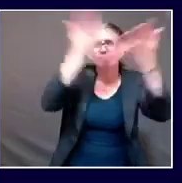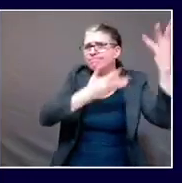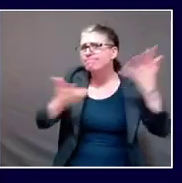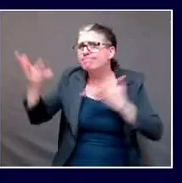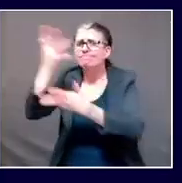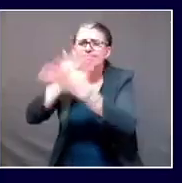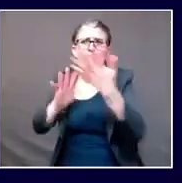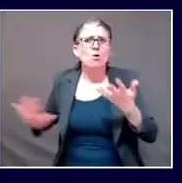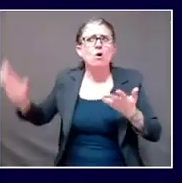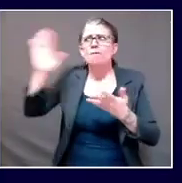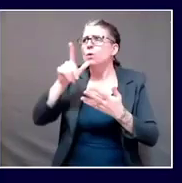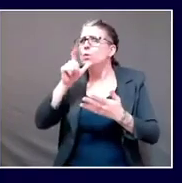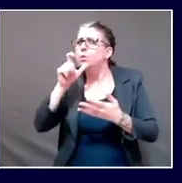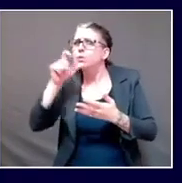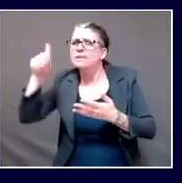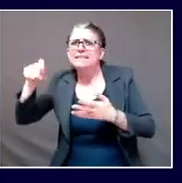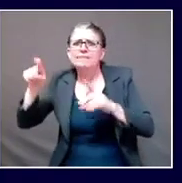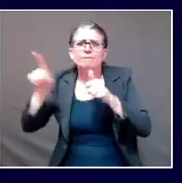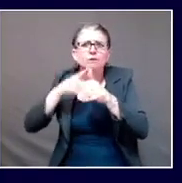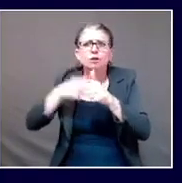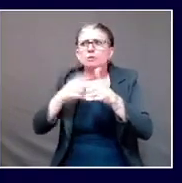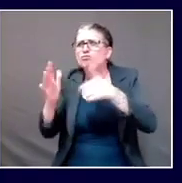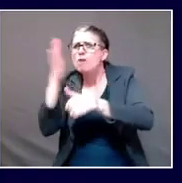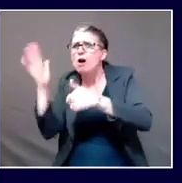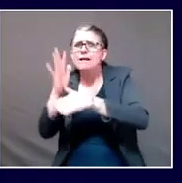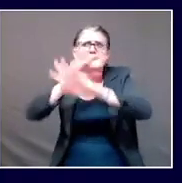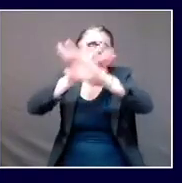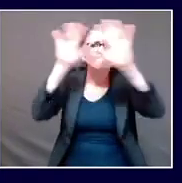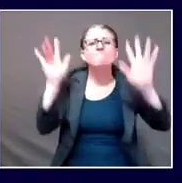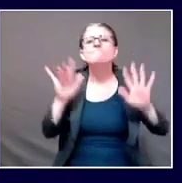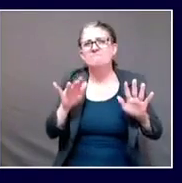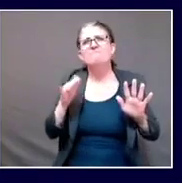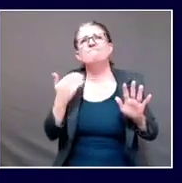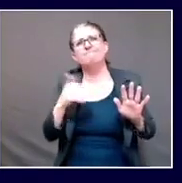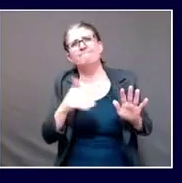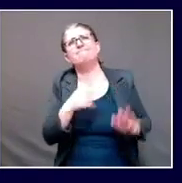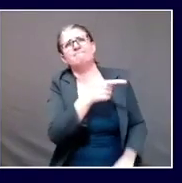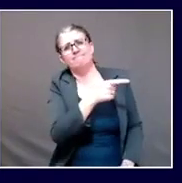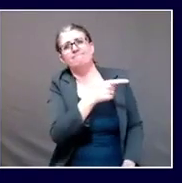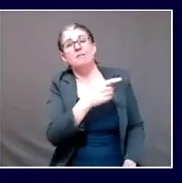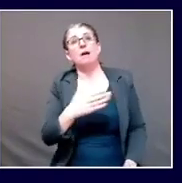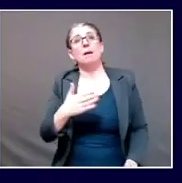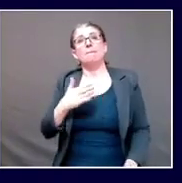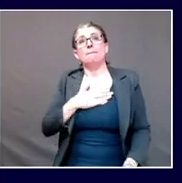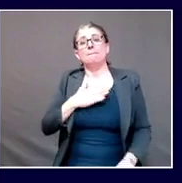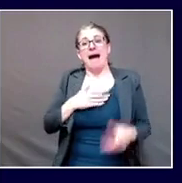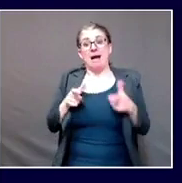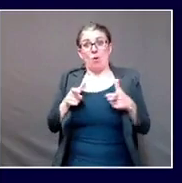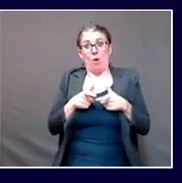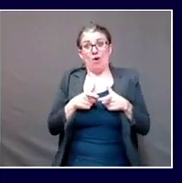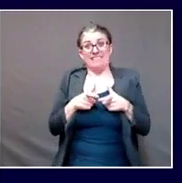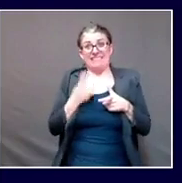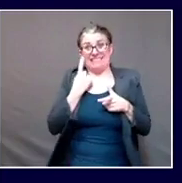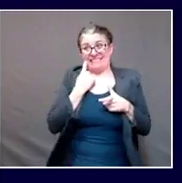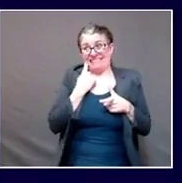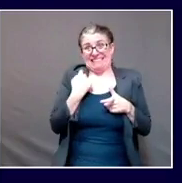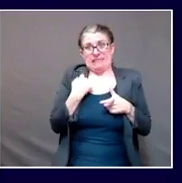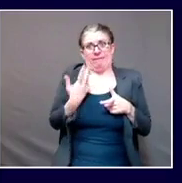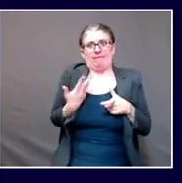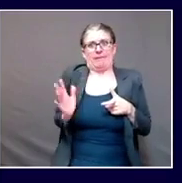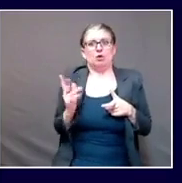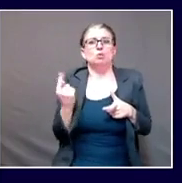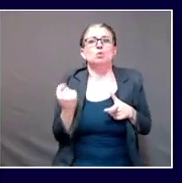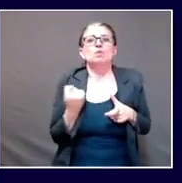this week. Thank you very much. I will say masks do work. I'm living proof. Although I didn't have any symptoms and I tested